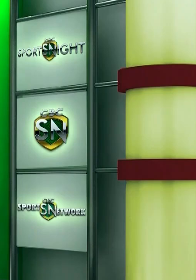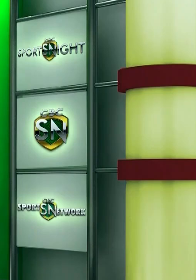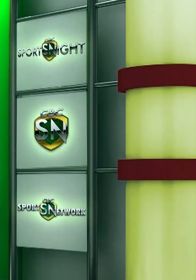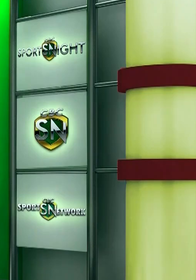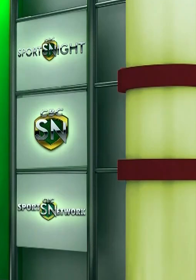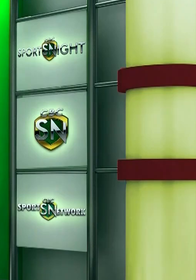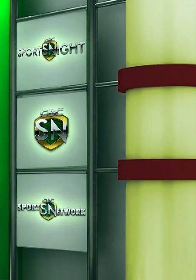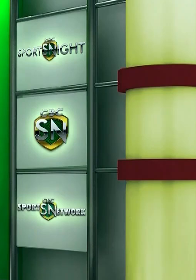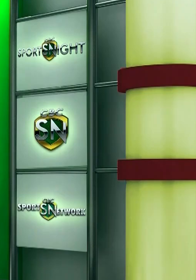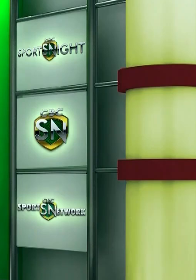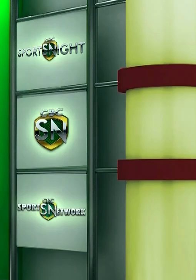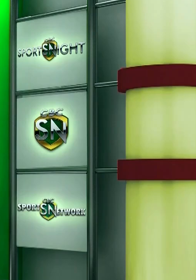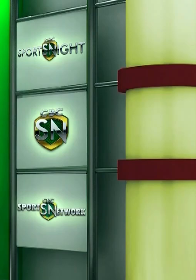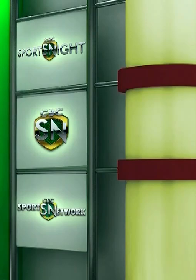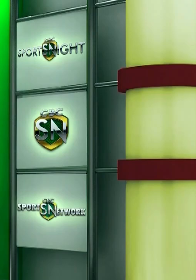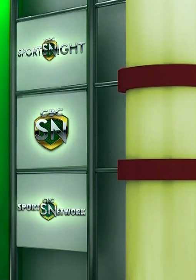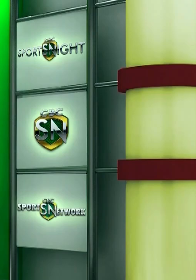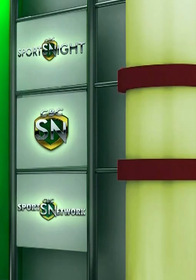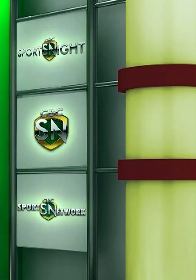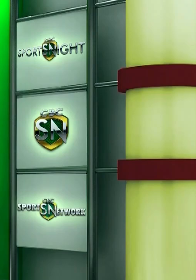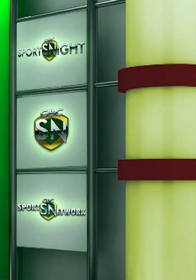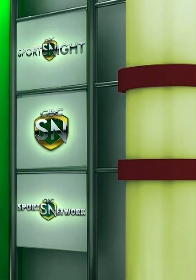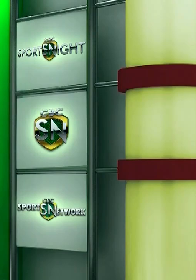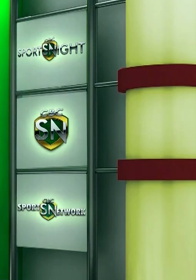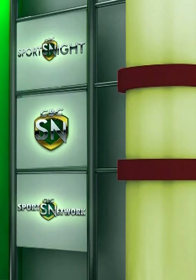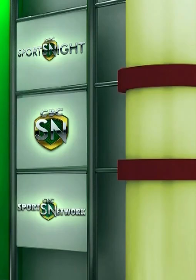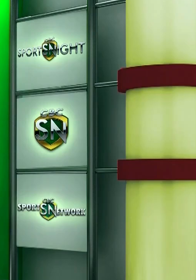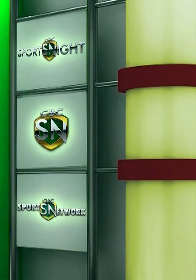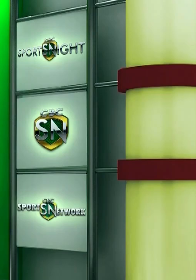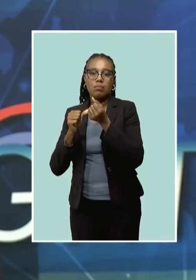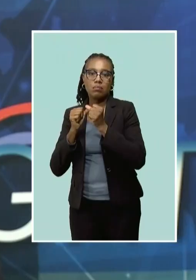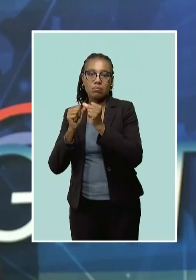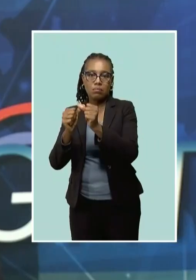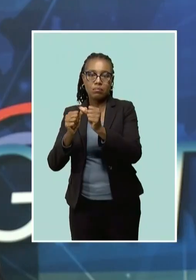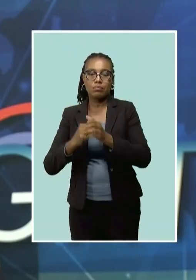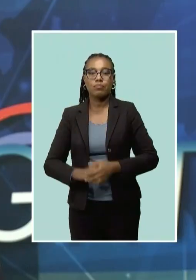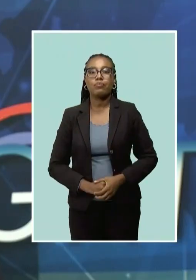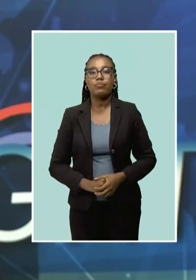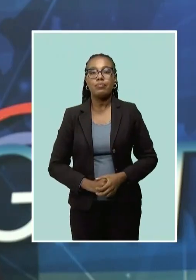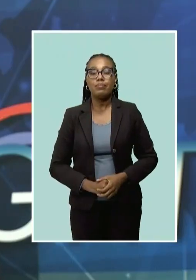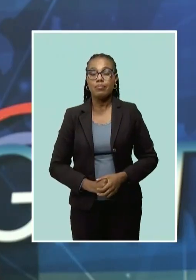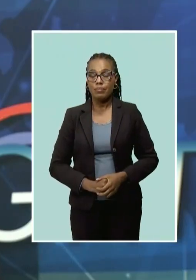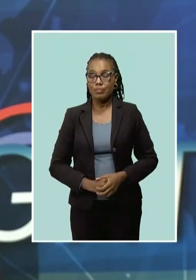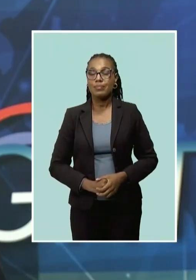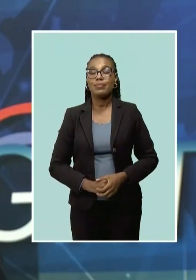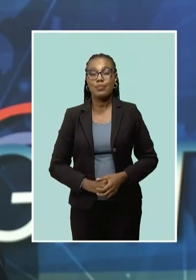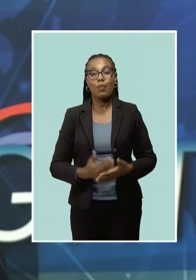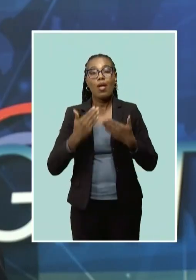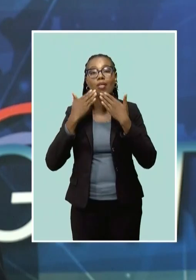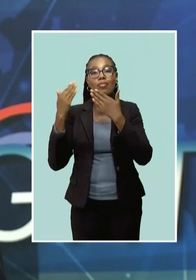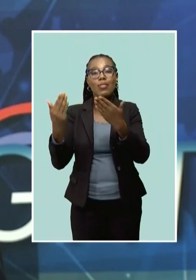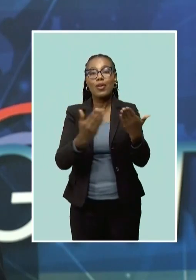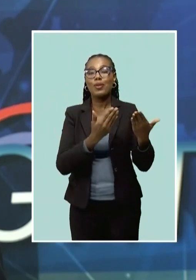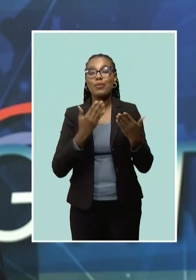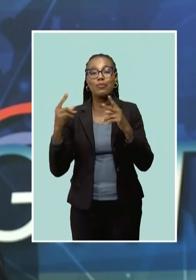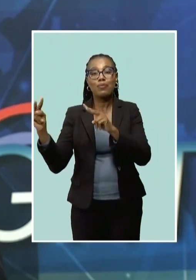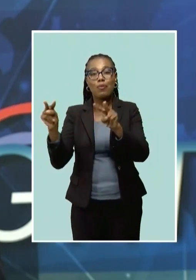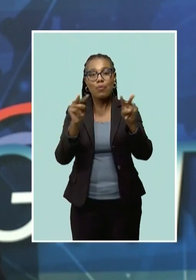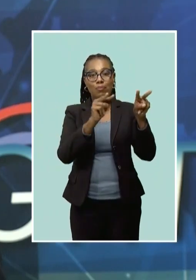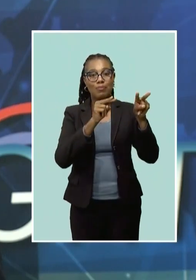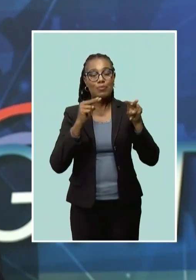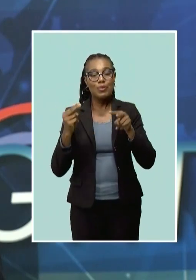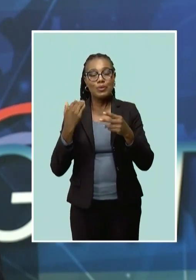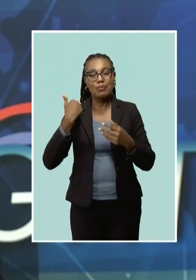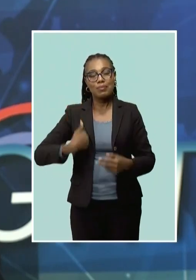tie for the visitors, if possible, before the reverse singles. Well, that's our news tonight. Thank you so much for spending the time with us. I'm